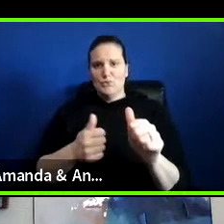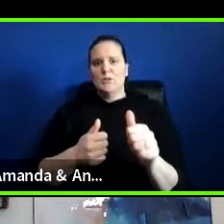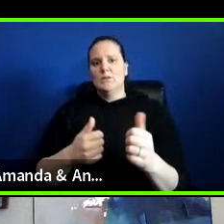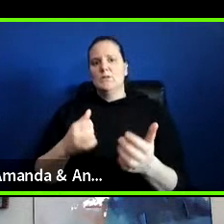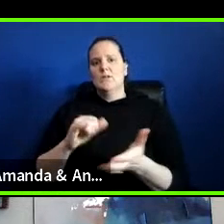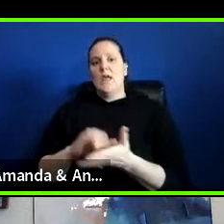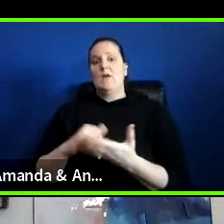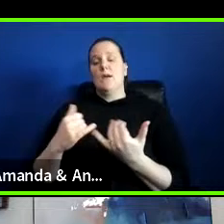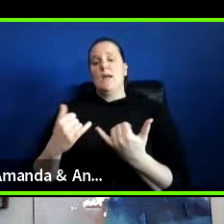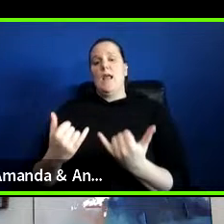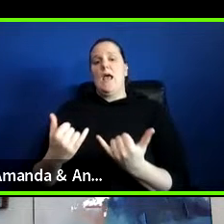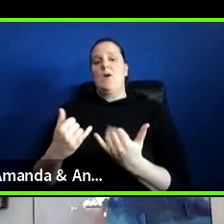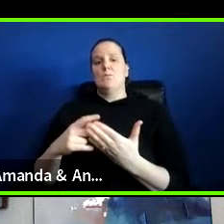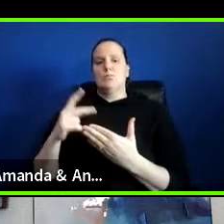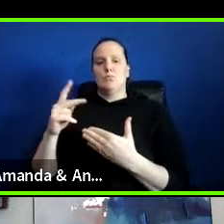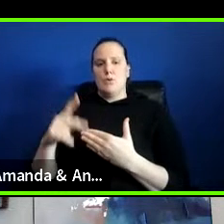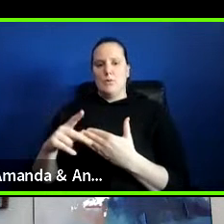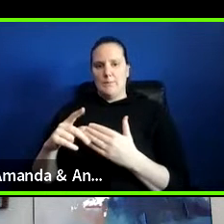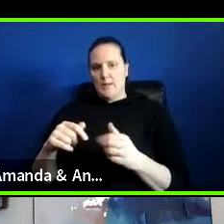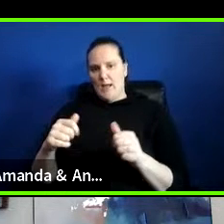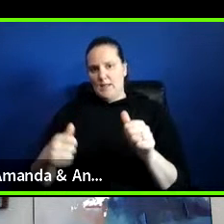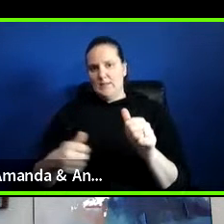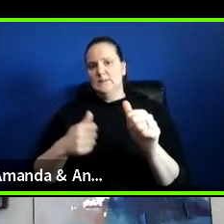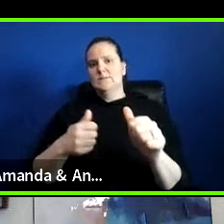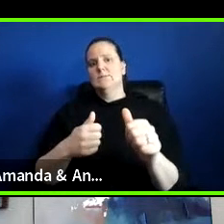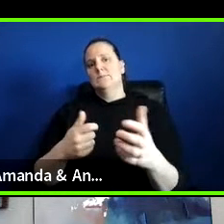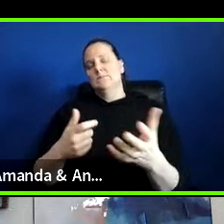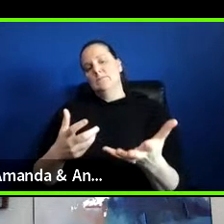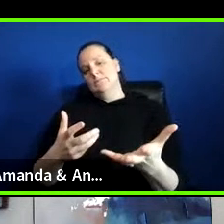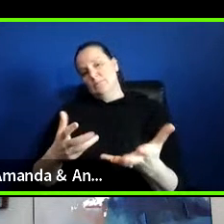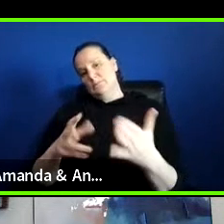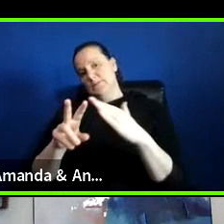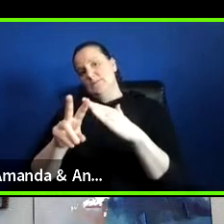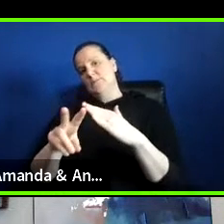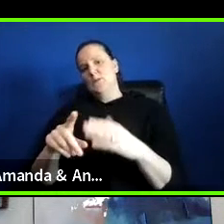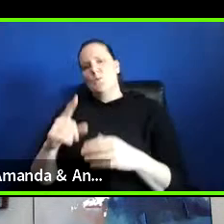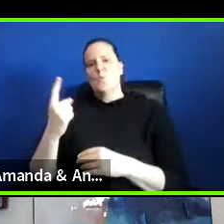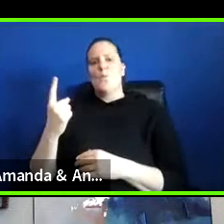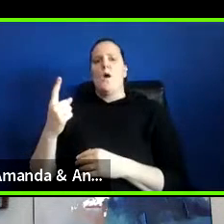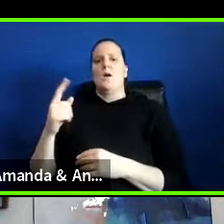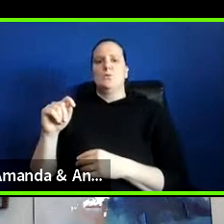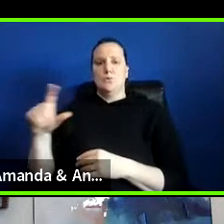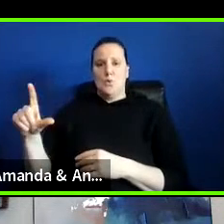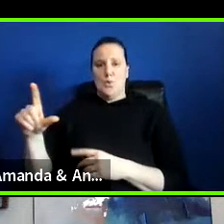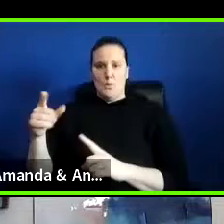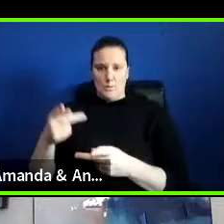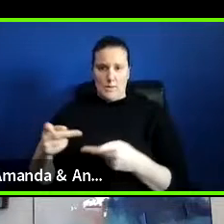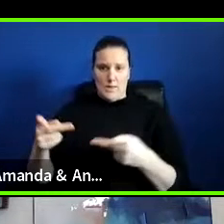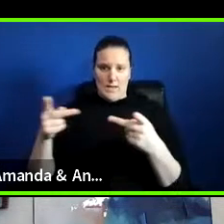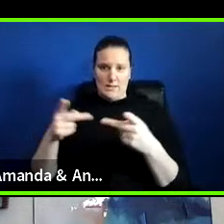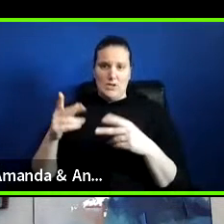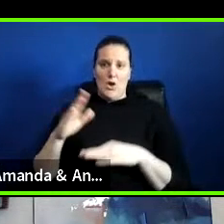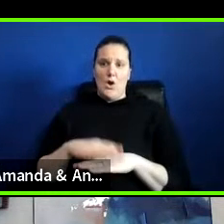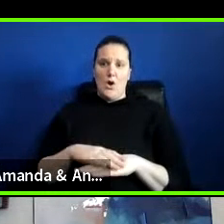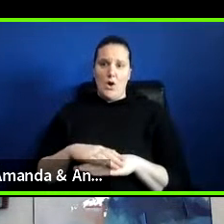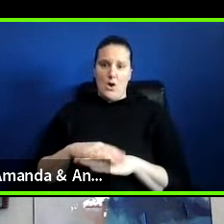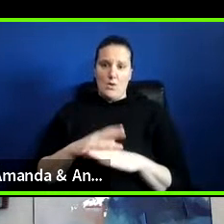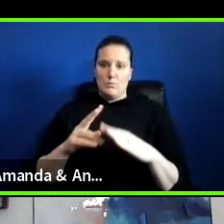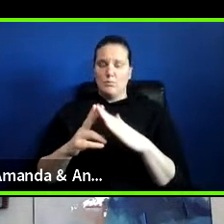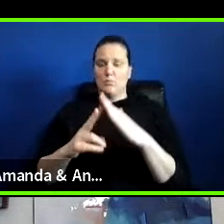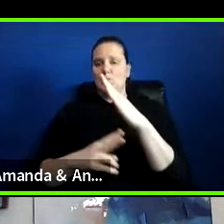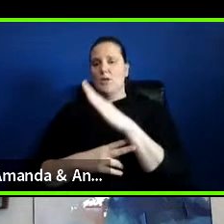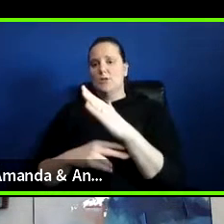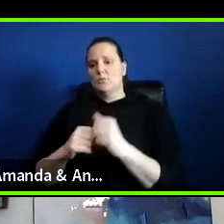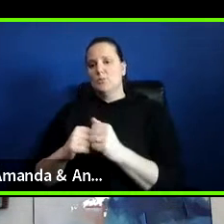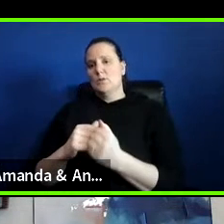right now the program was anticipating, you know, a kind of a single toll point on the bridge with some